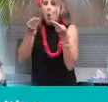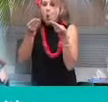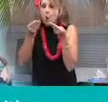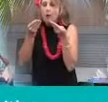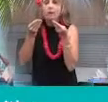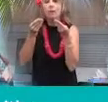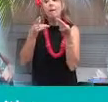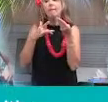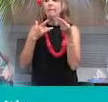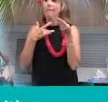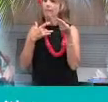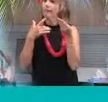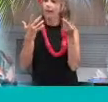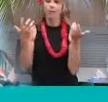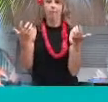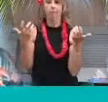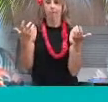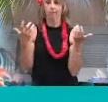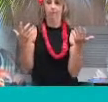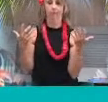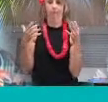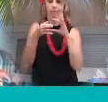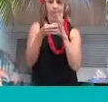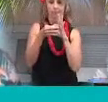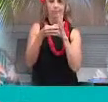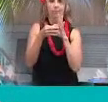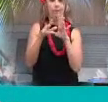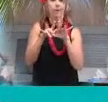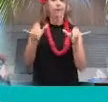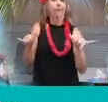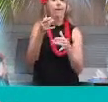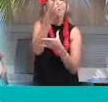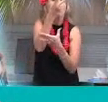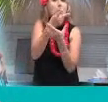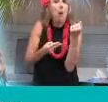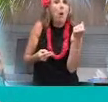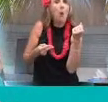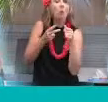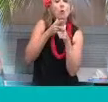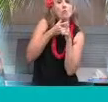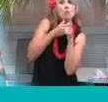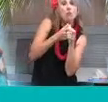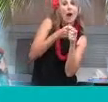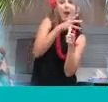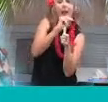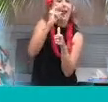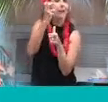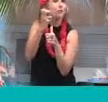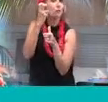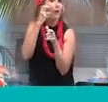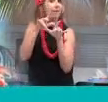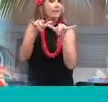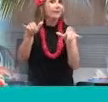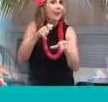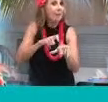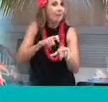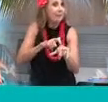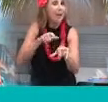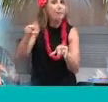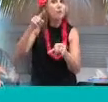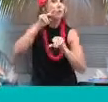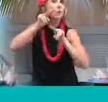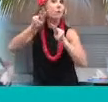and possibly combining the two with a destination run. She also looks forward to sleeping blissfully in on Sunday